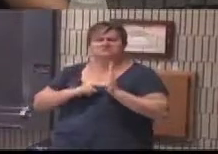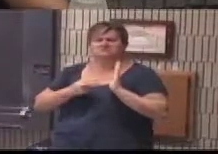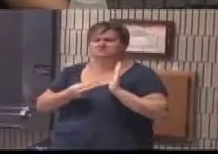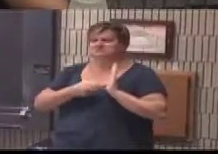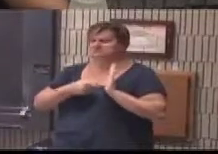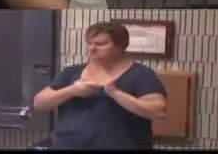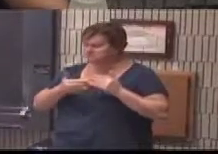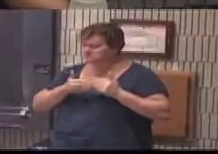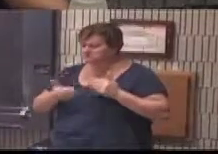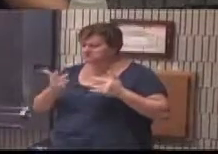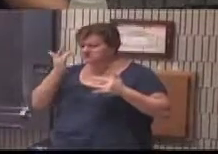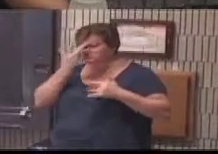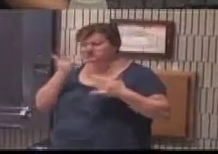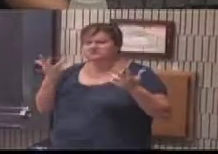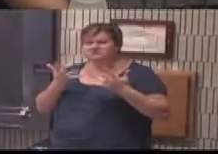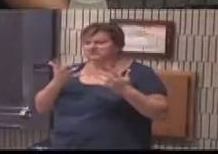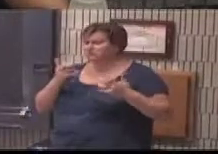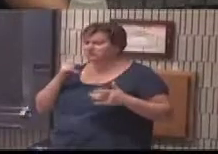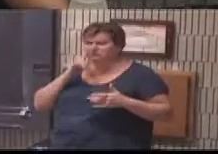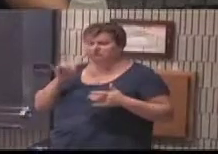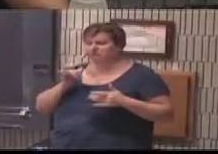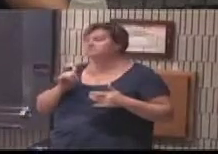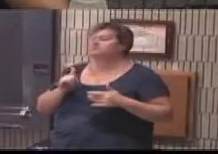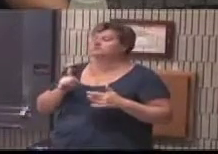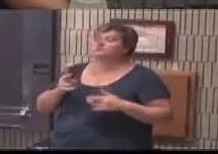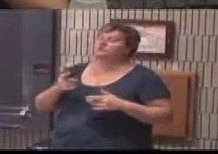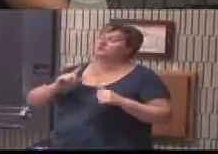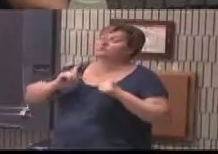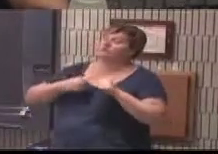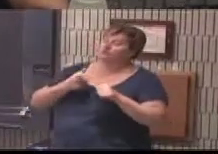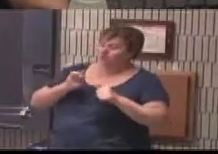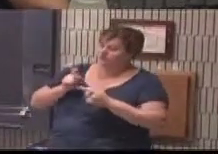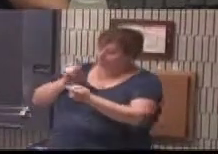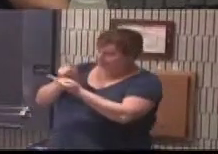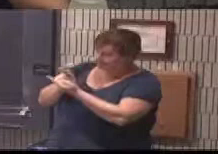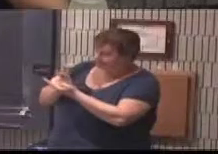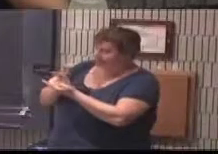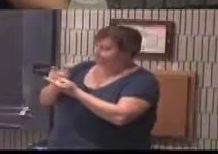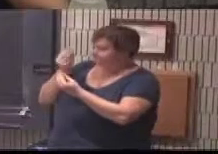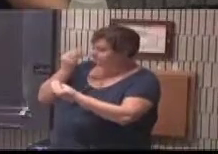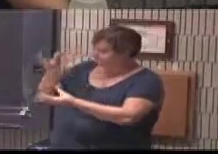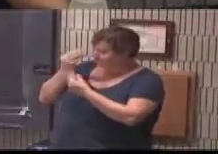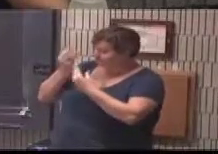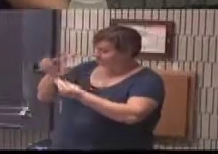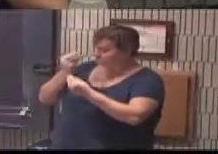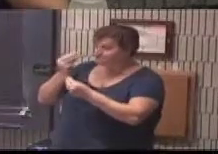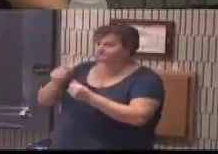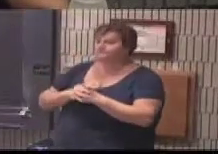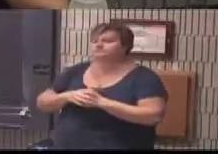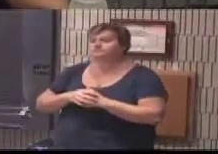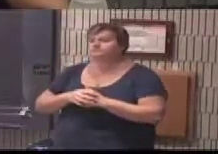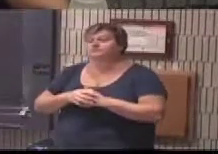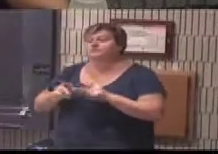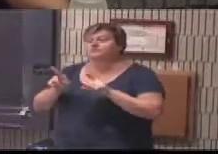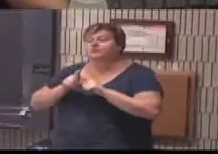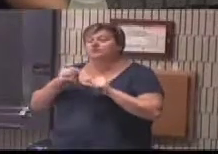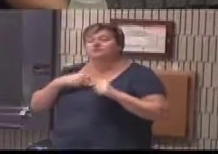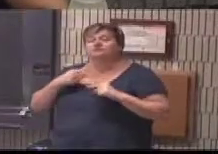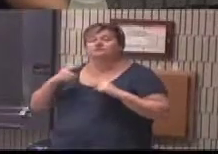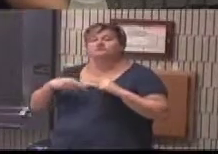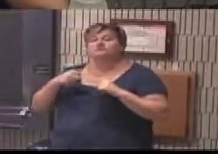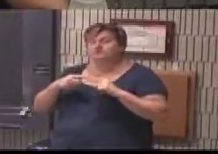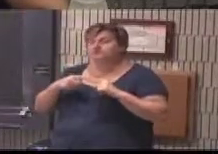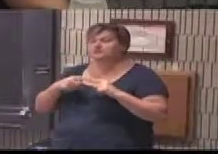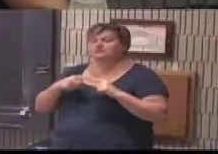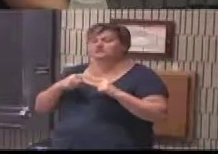coming down the road for them. So our first step is always to offer education. We have a recycled equipment program. People